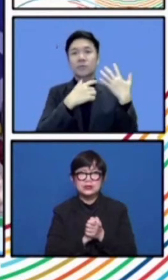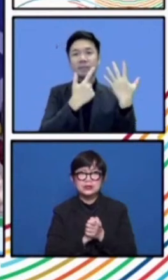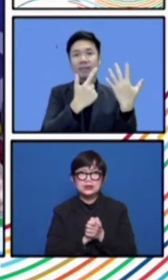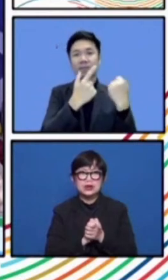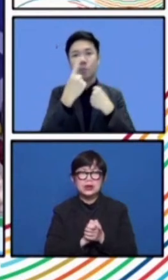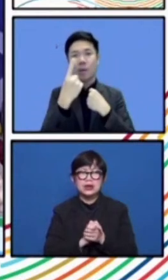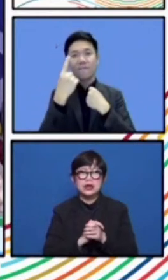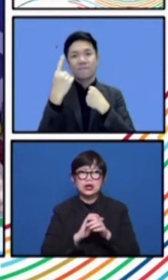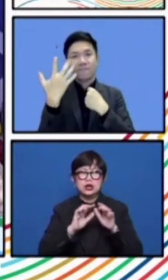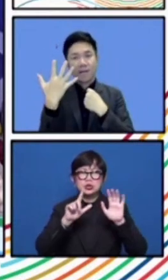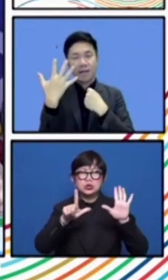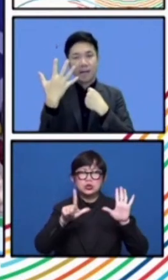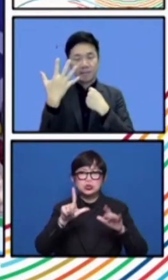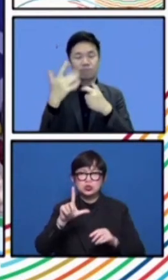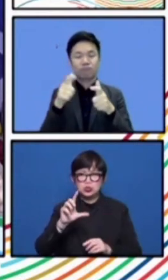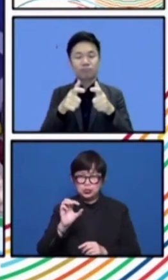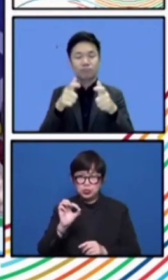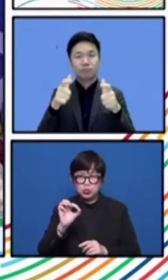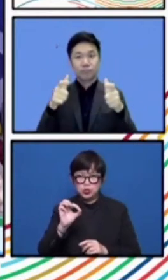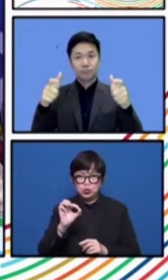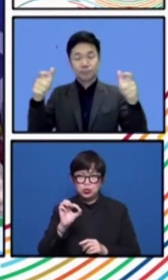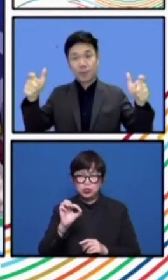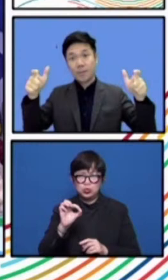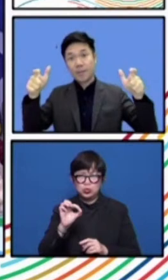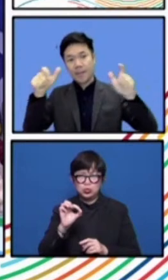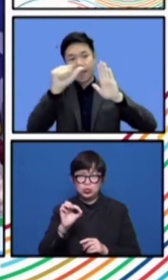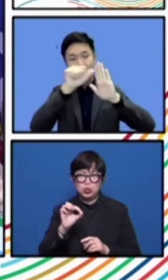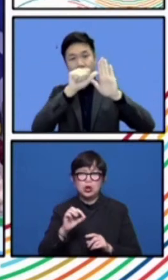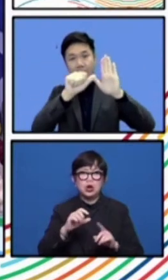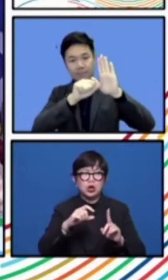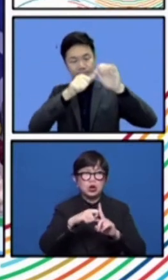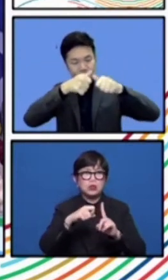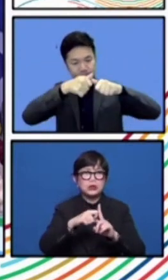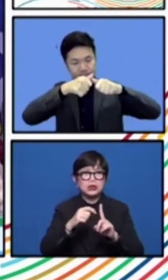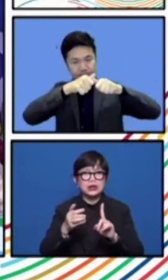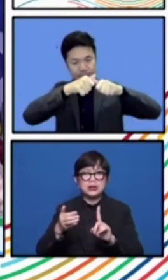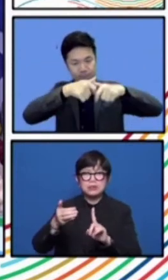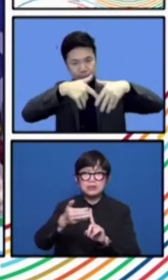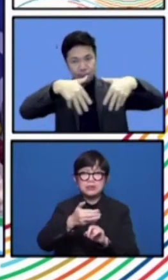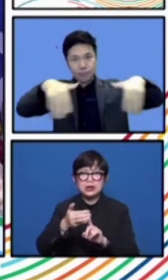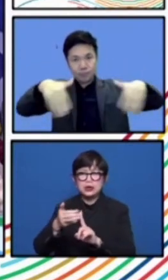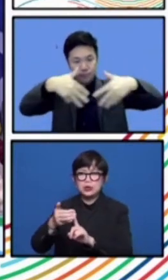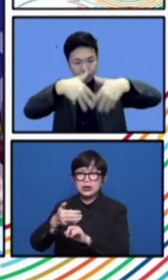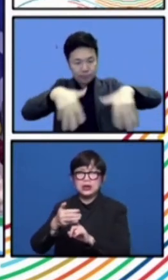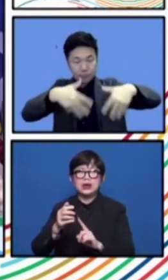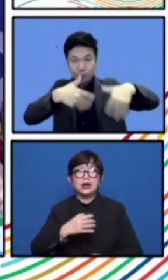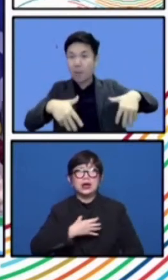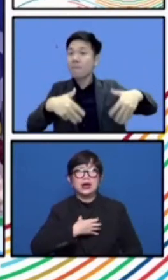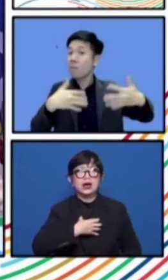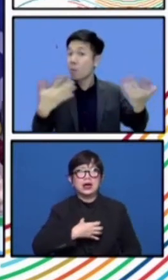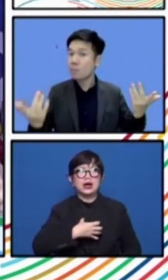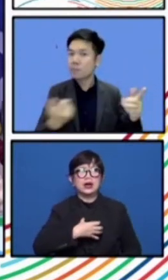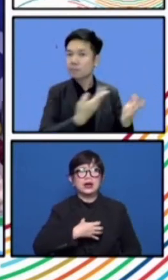which are protecting the rights of these kind of disabled persons these committees are